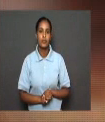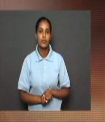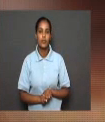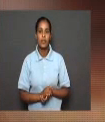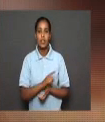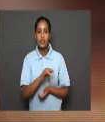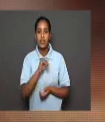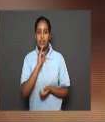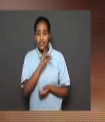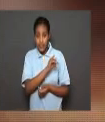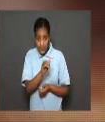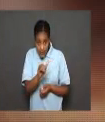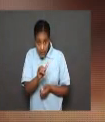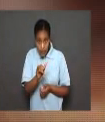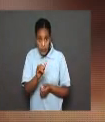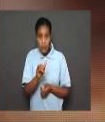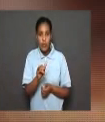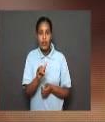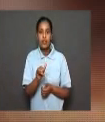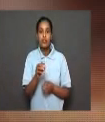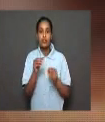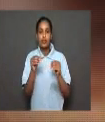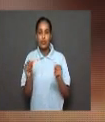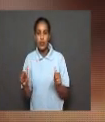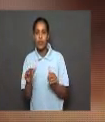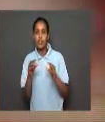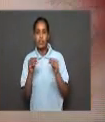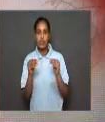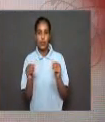There is a saying that like dissolves like.